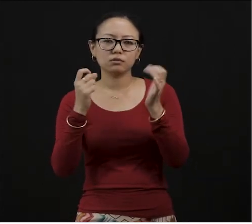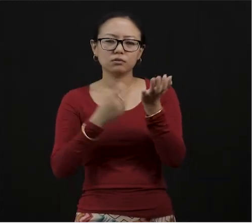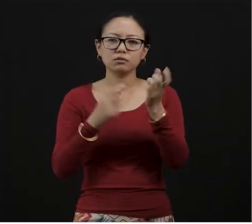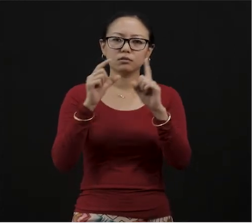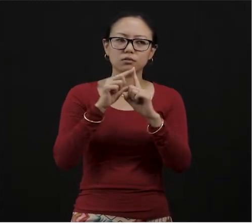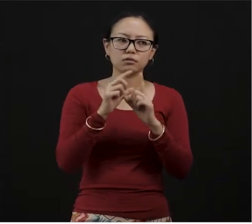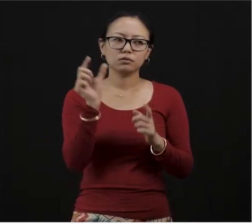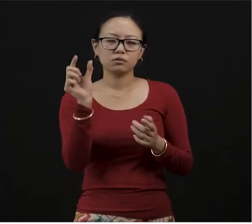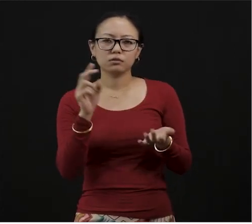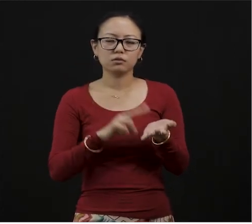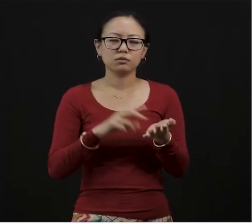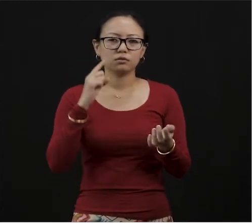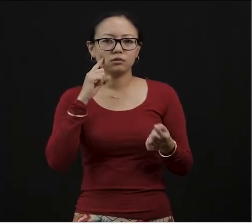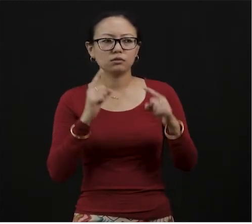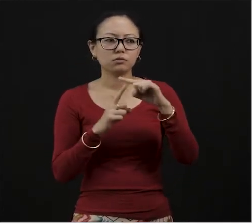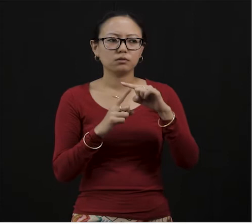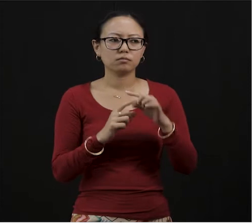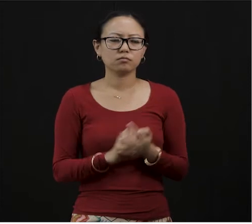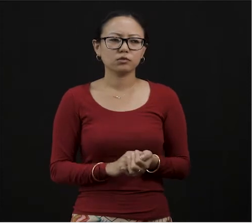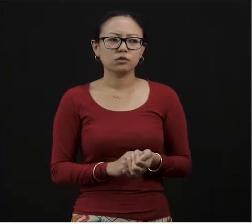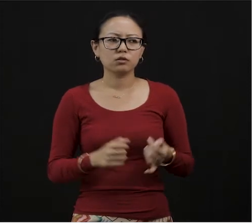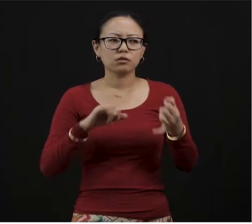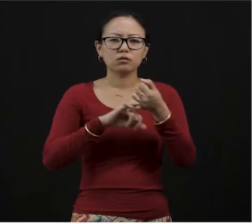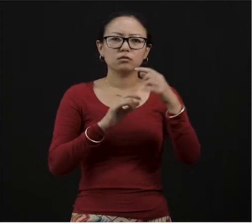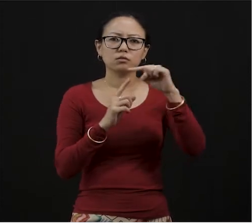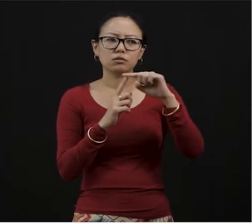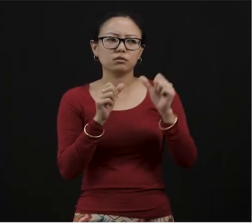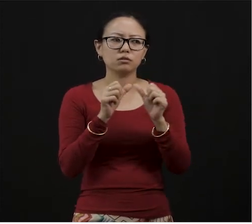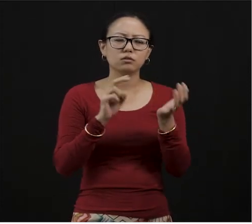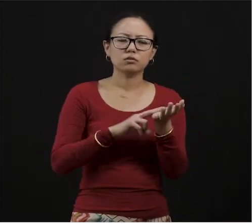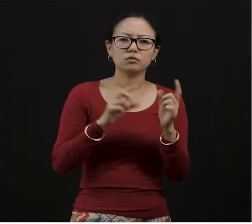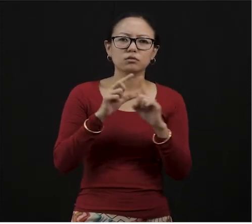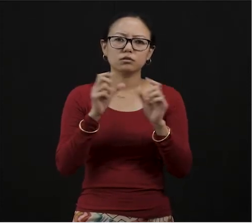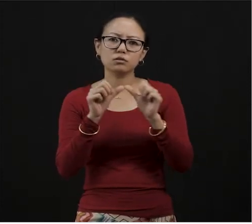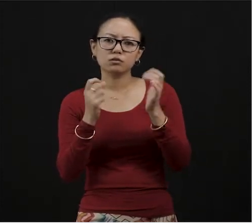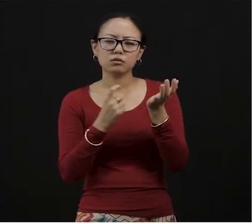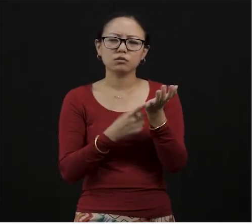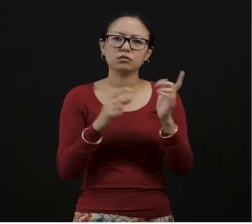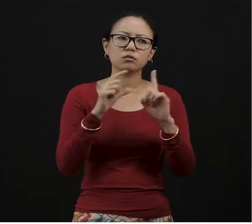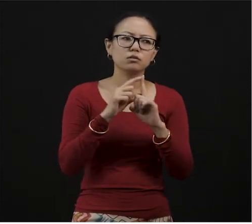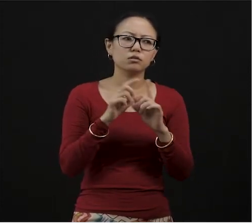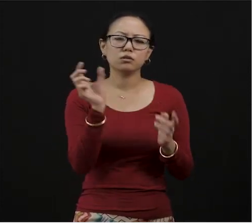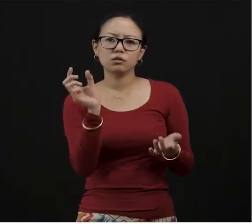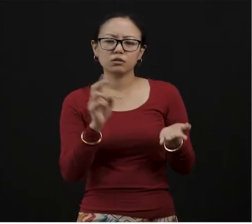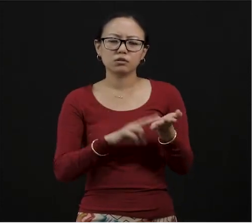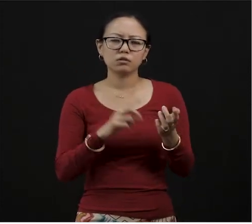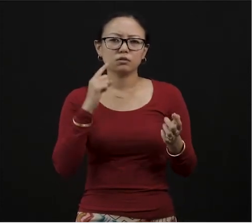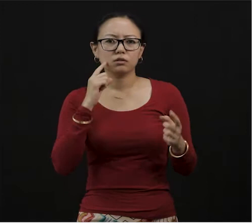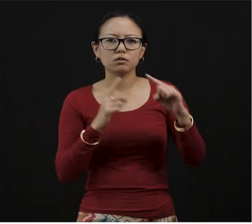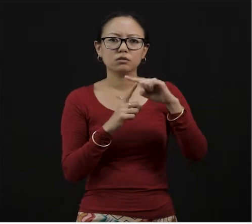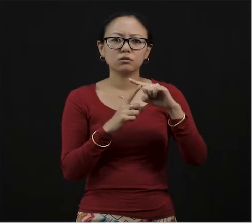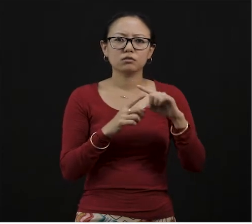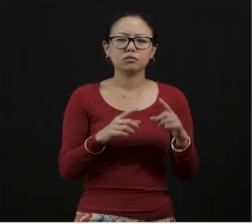we usually use to measure the weight, length, or capacity of objects. So first we will discuss about the length.